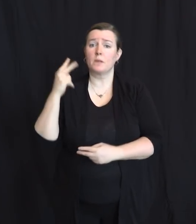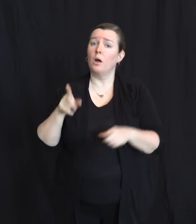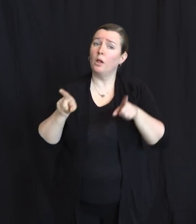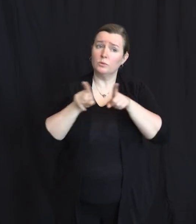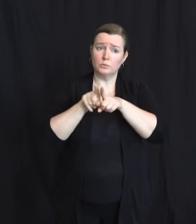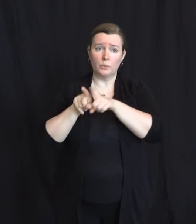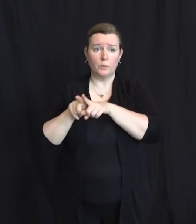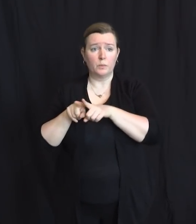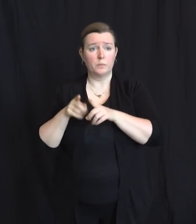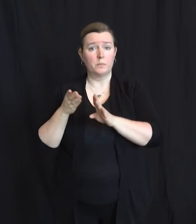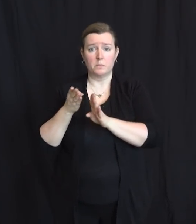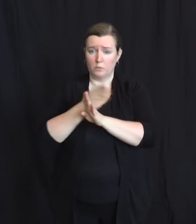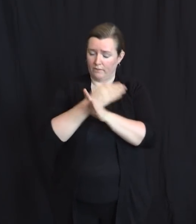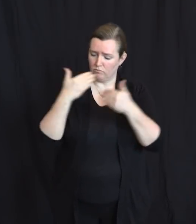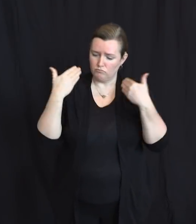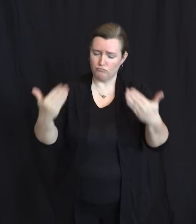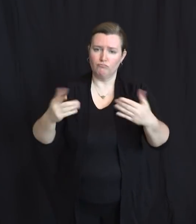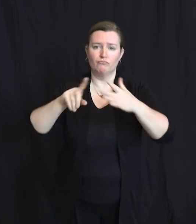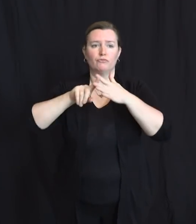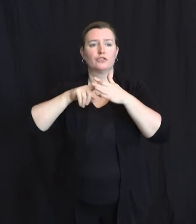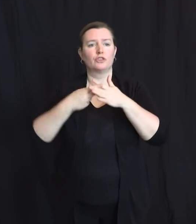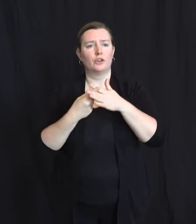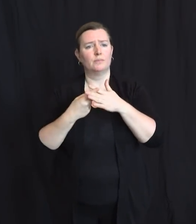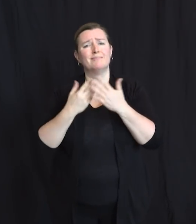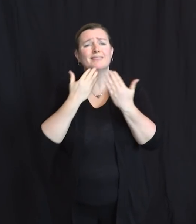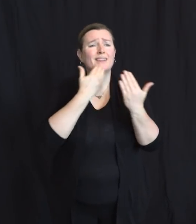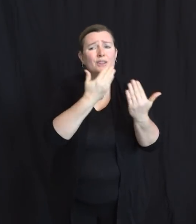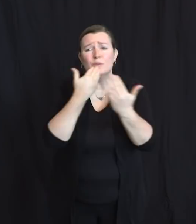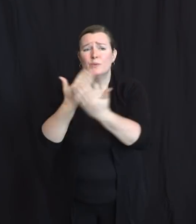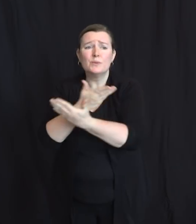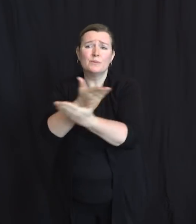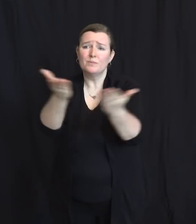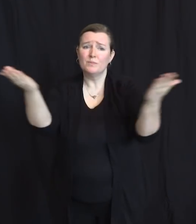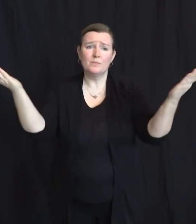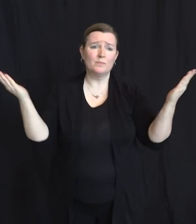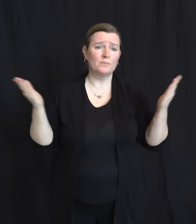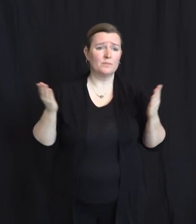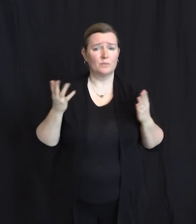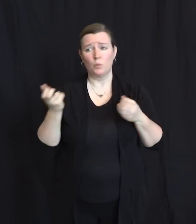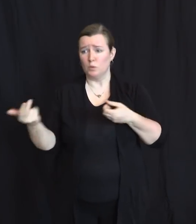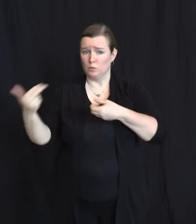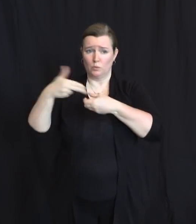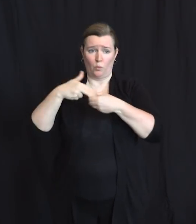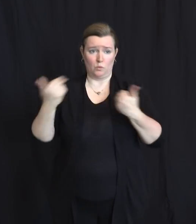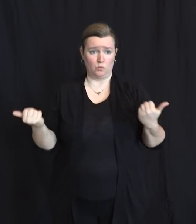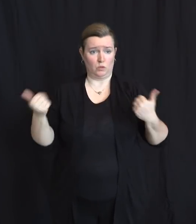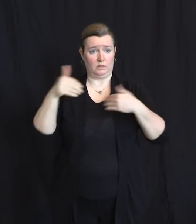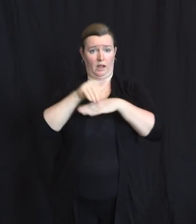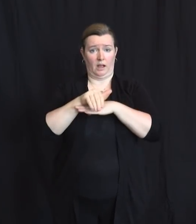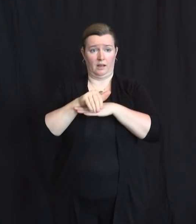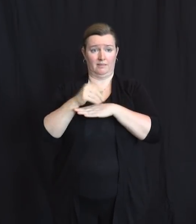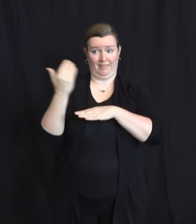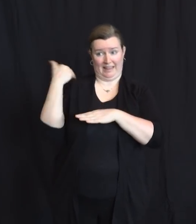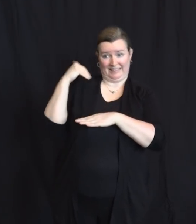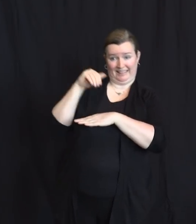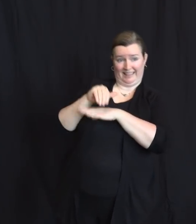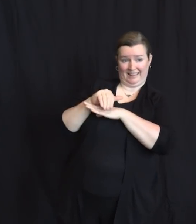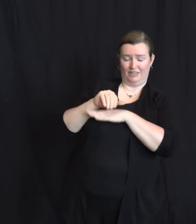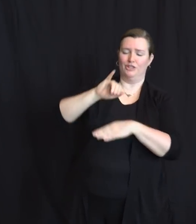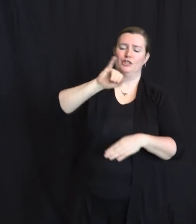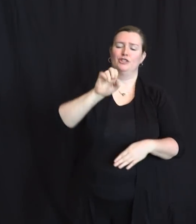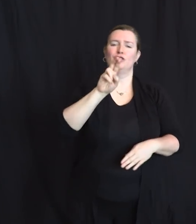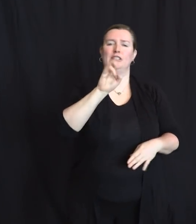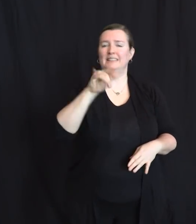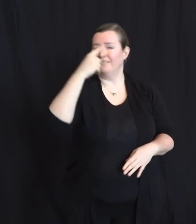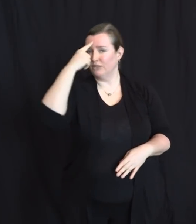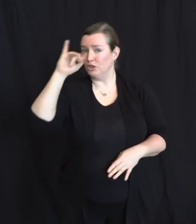give everybody a huge thank you to all the folks who joined us last night for Jersey. What a tremendous night.